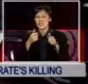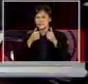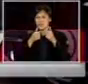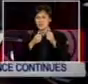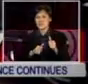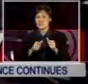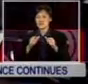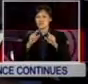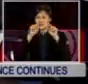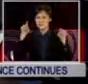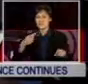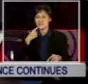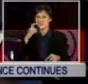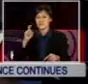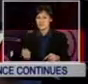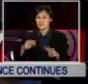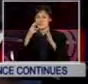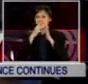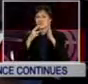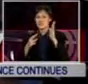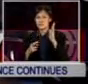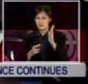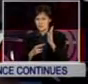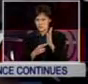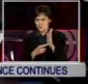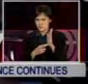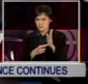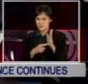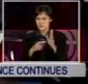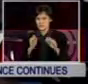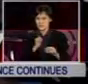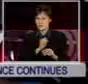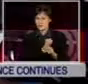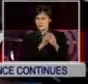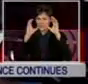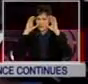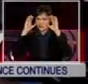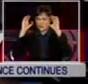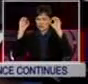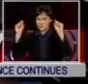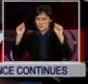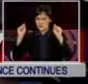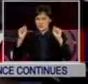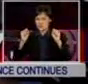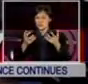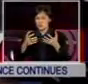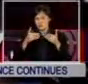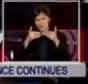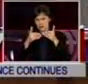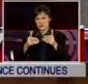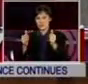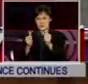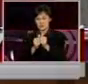subpoena, and a ruling was already made by the Senate President. We would like to proceed with this witness, Your Honor.